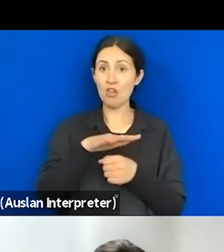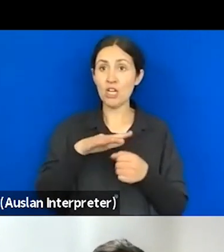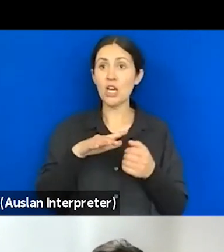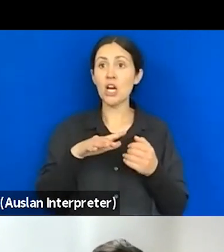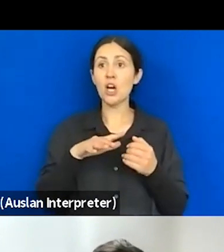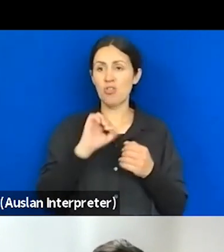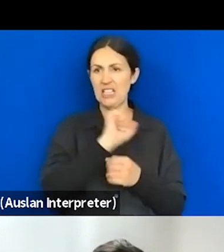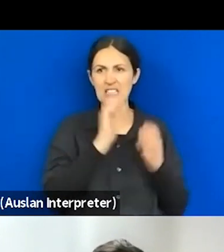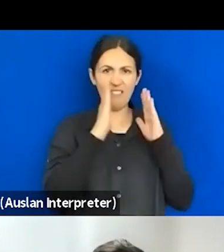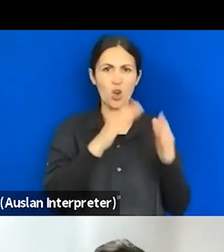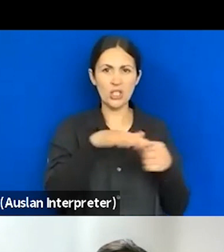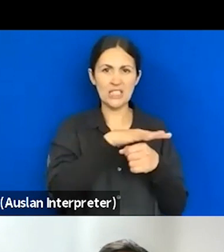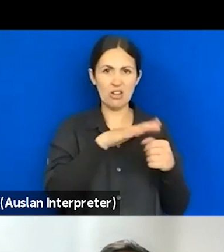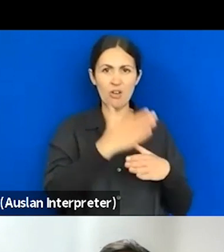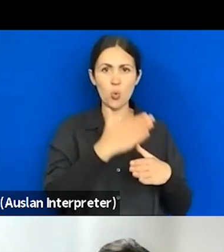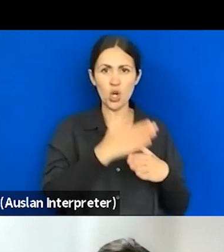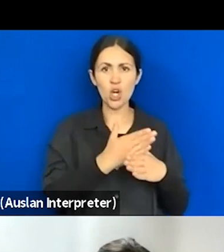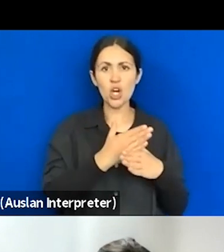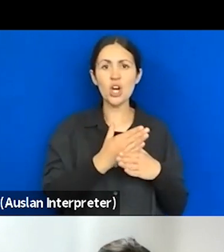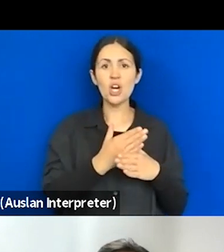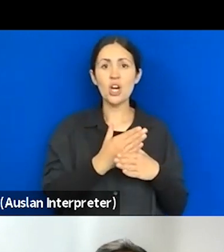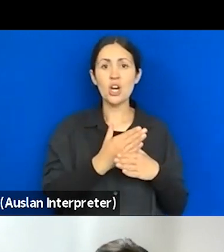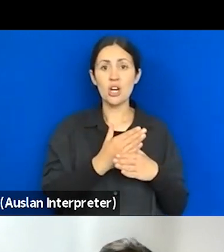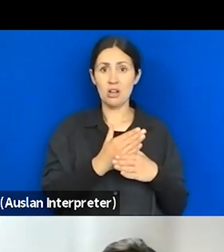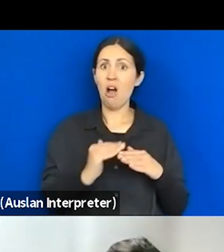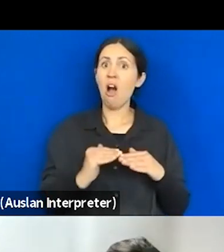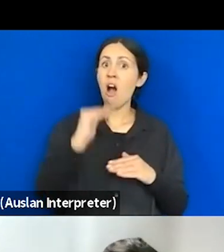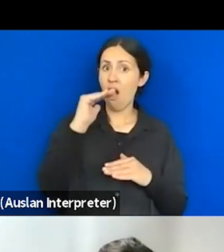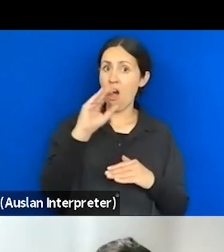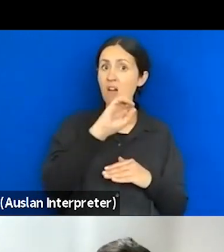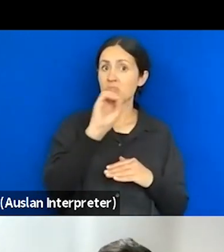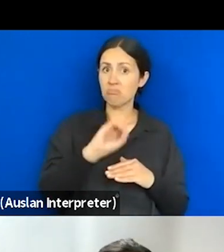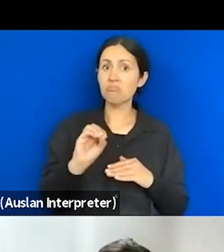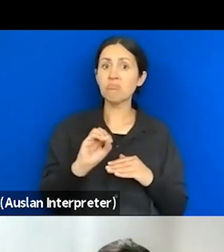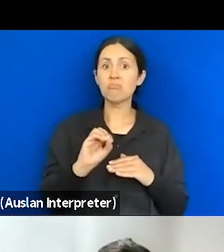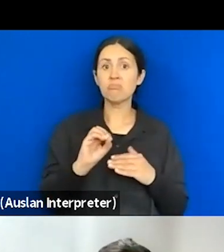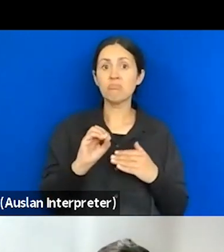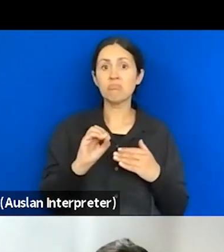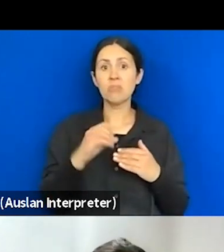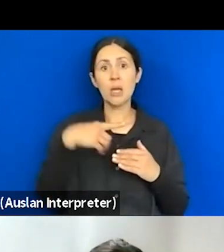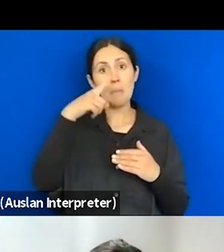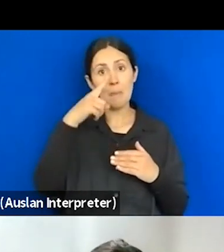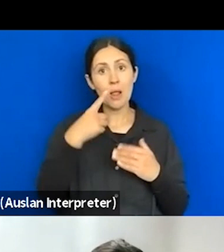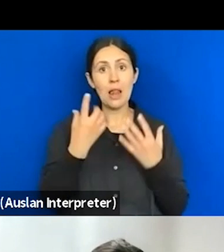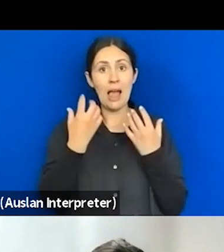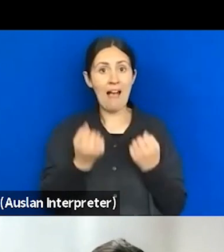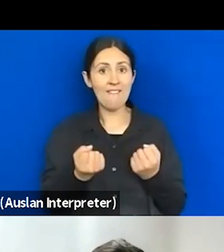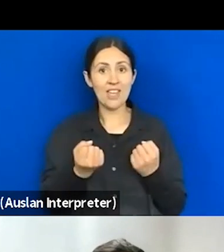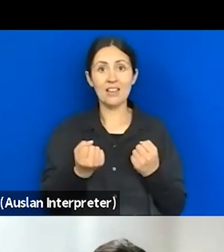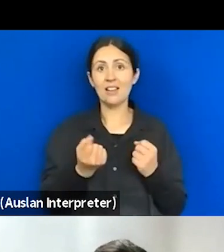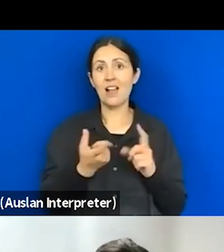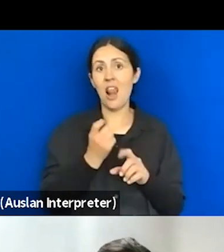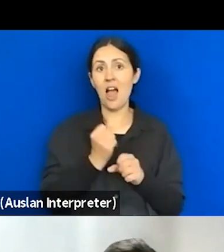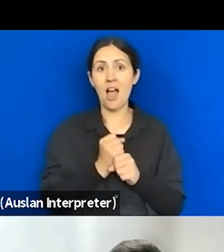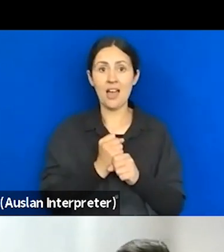practicing, there's quite high rates of sort of religiosity and, you know, people having